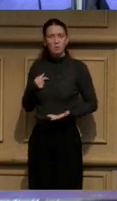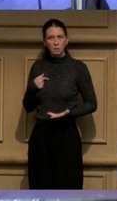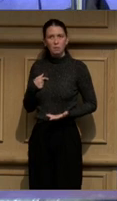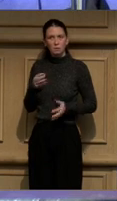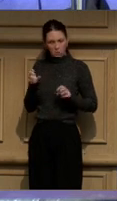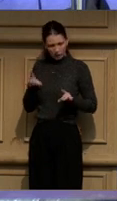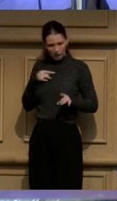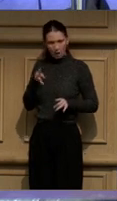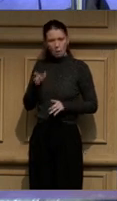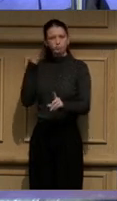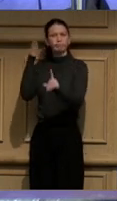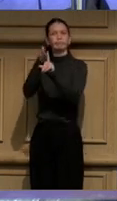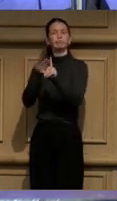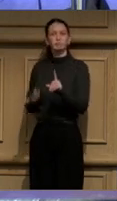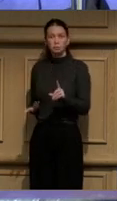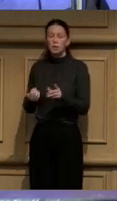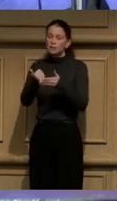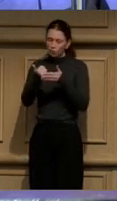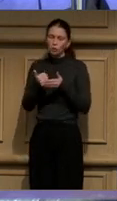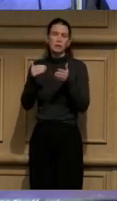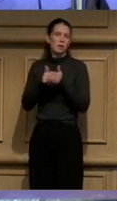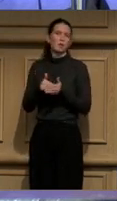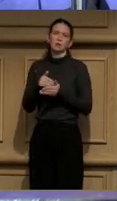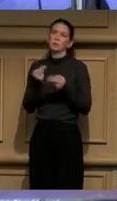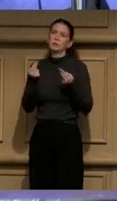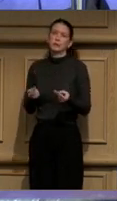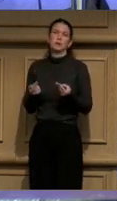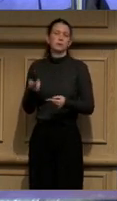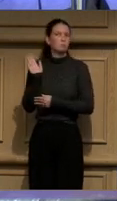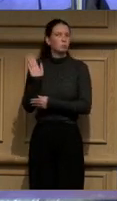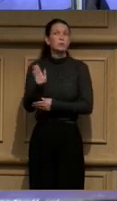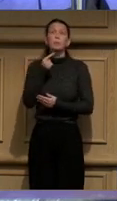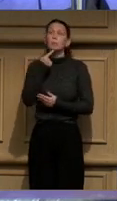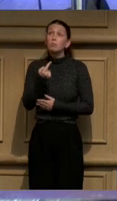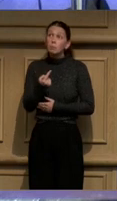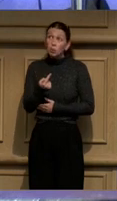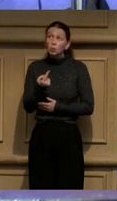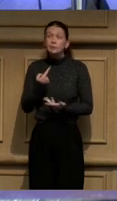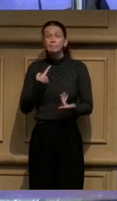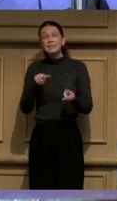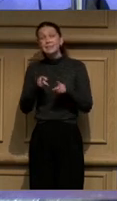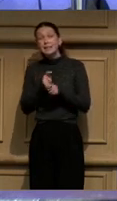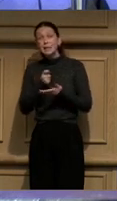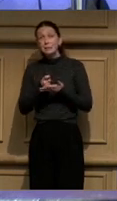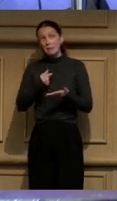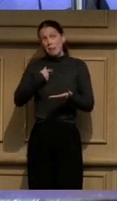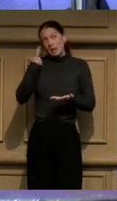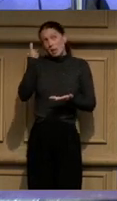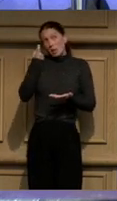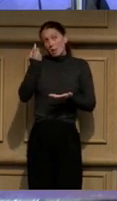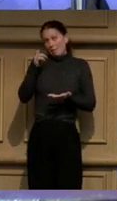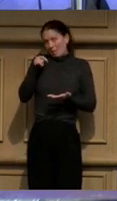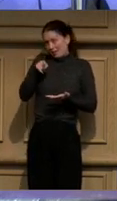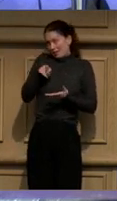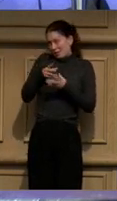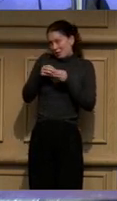this. Supports are necessary, but I wonder if they, and maybe this, I don't know, this is